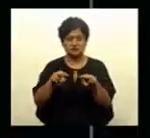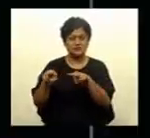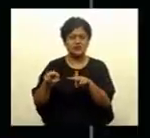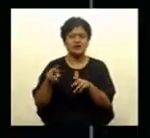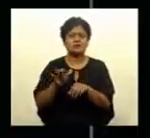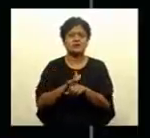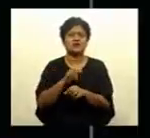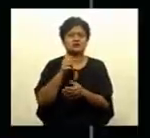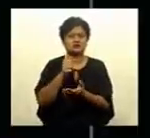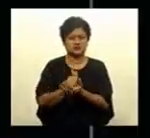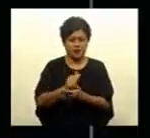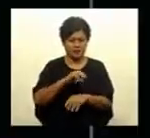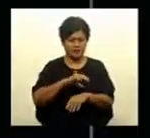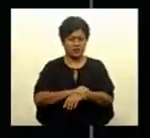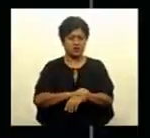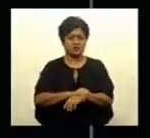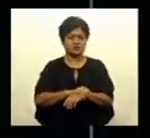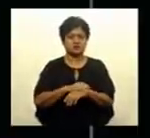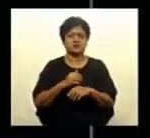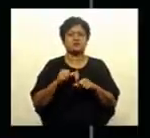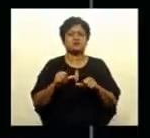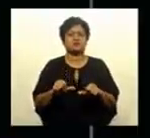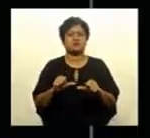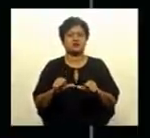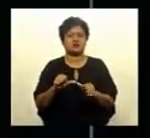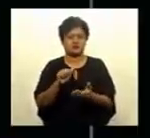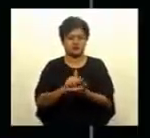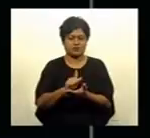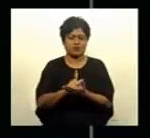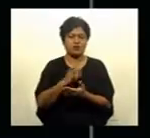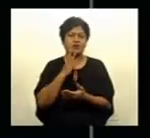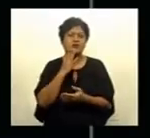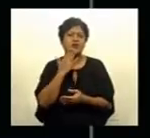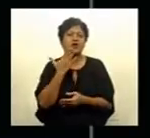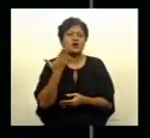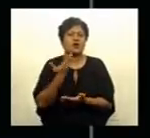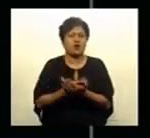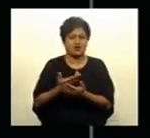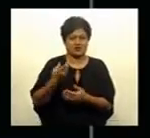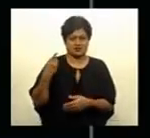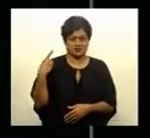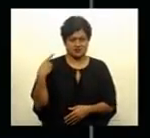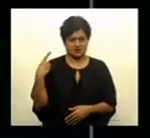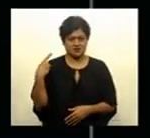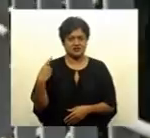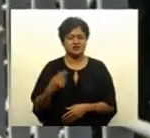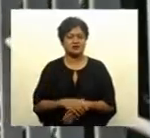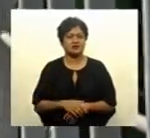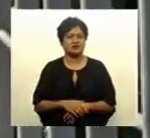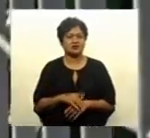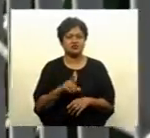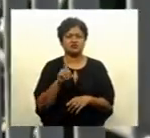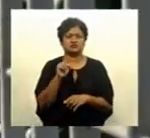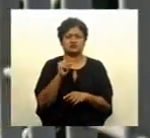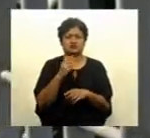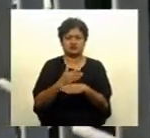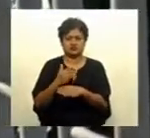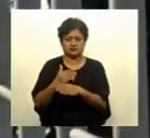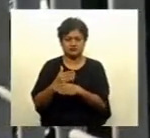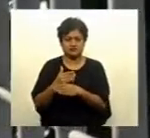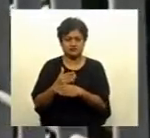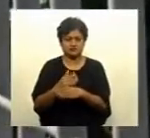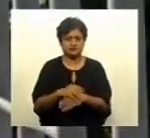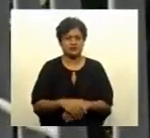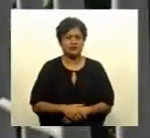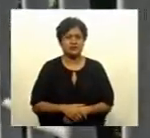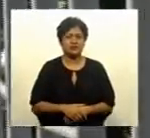their officers are well protected when executing their duty. Apinisi Wangarandova reports. As transmission